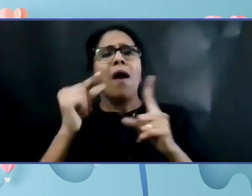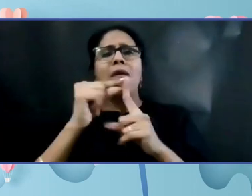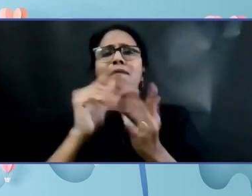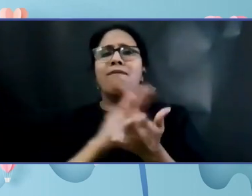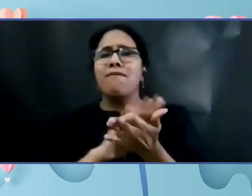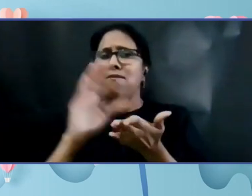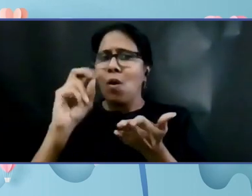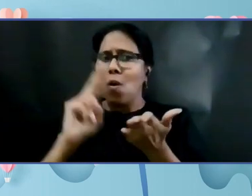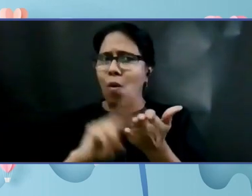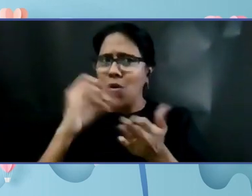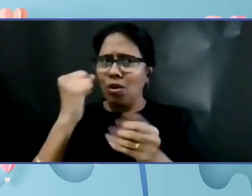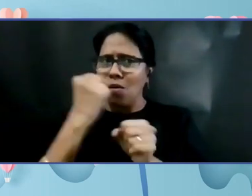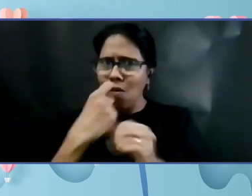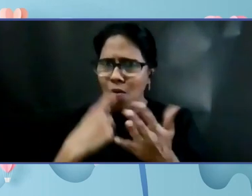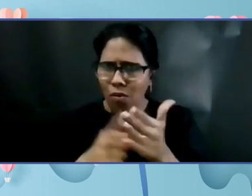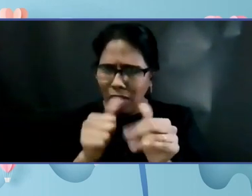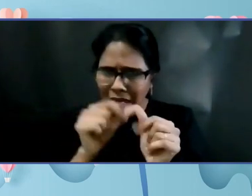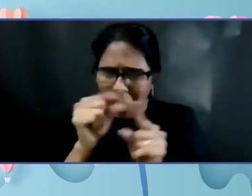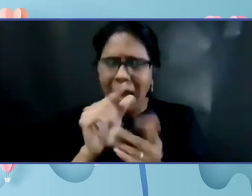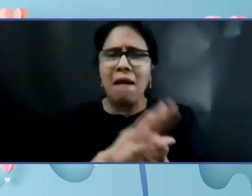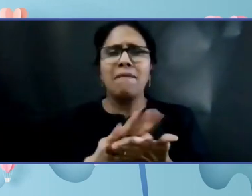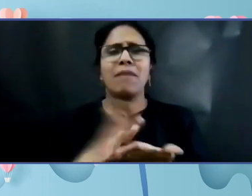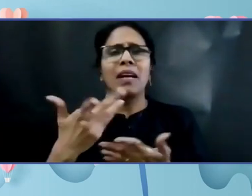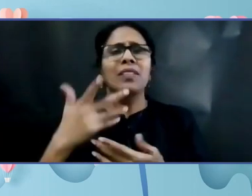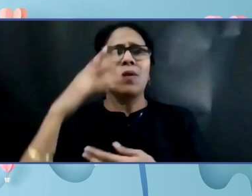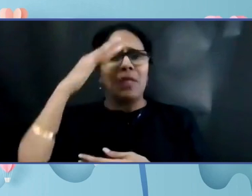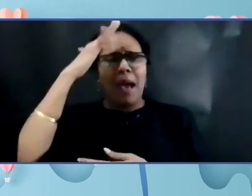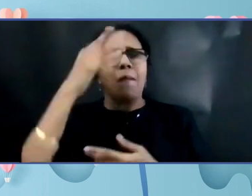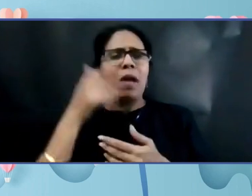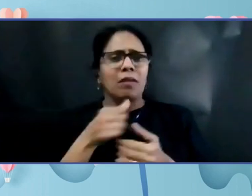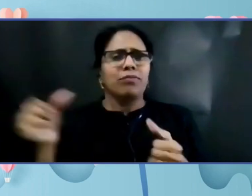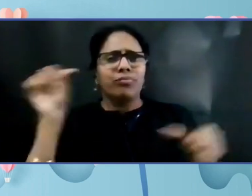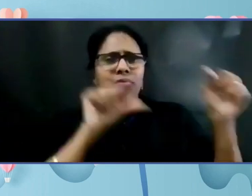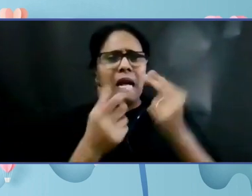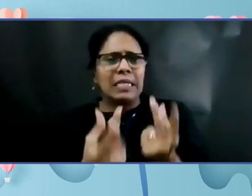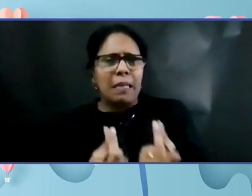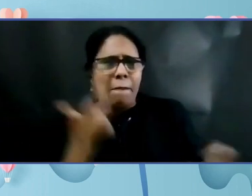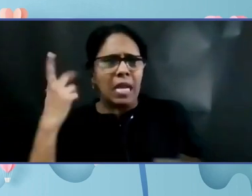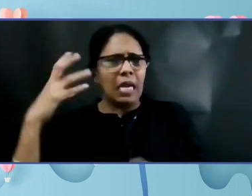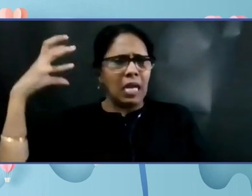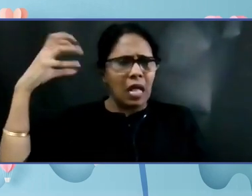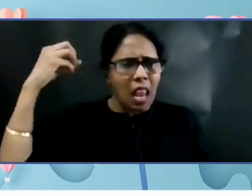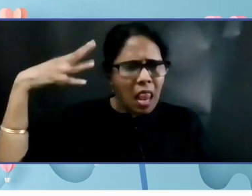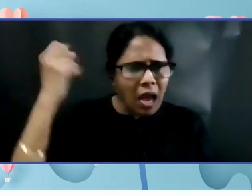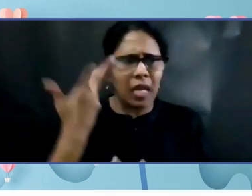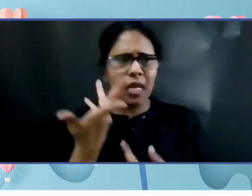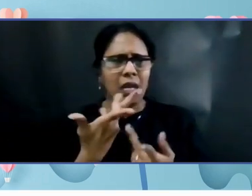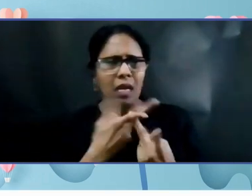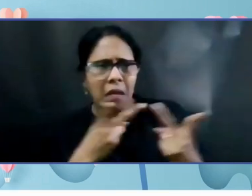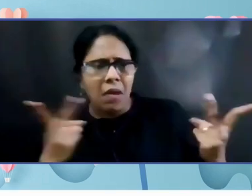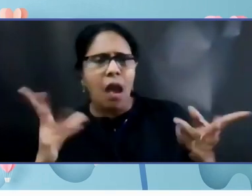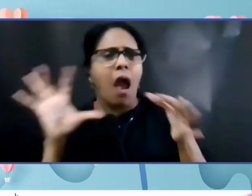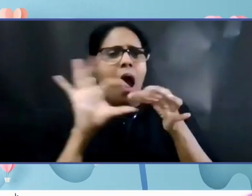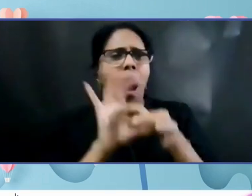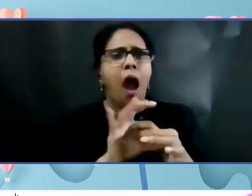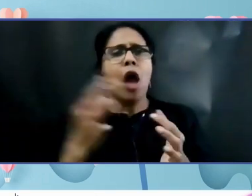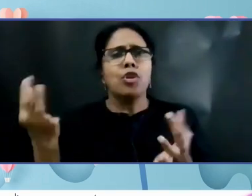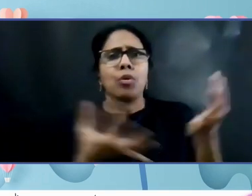the theory of relativity, which helped us understand speed and perspective in terms of space at a whole new